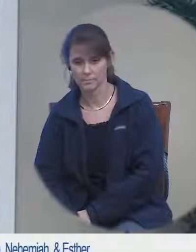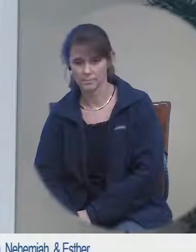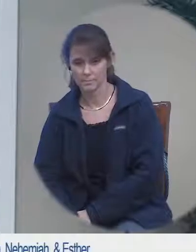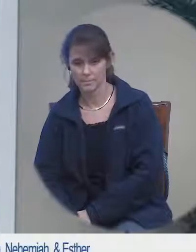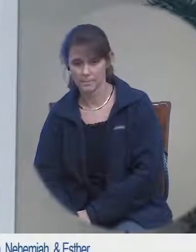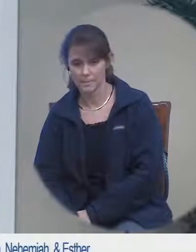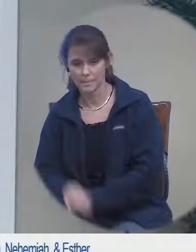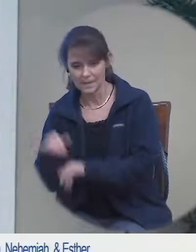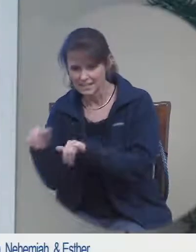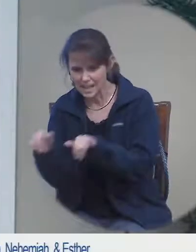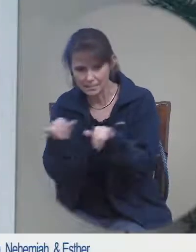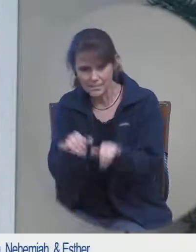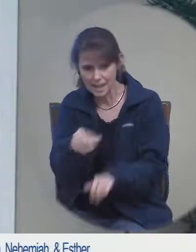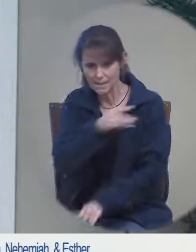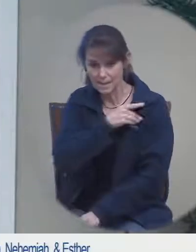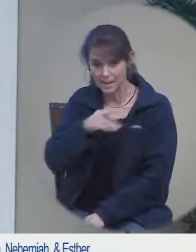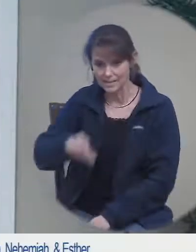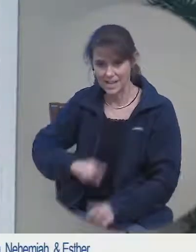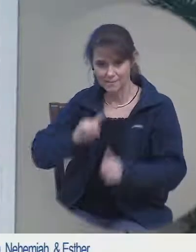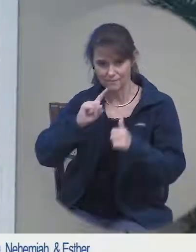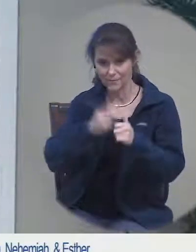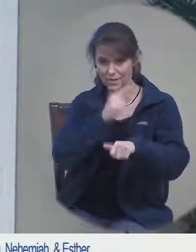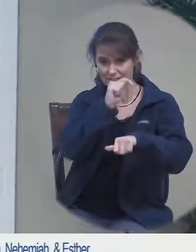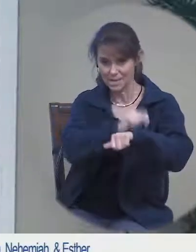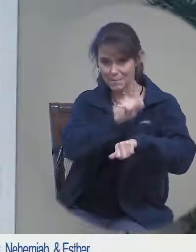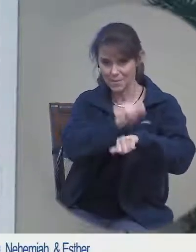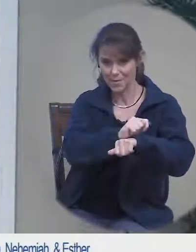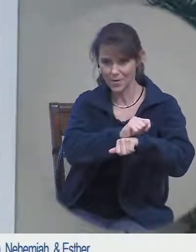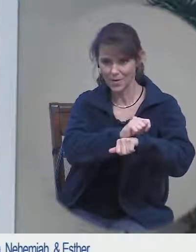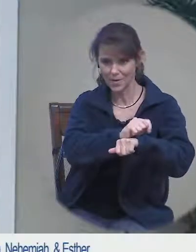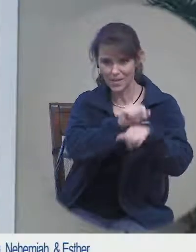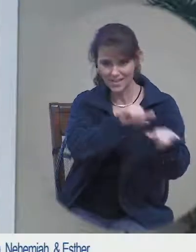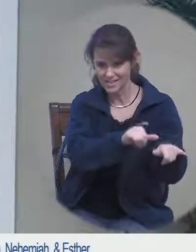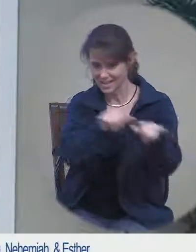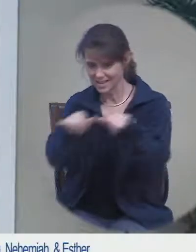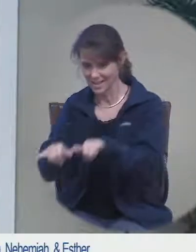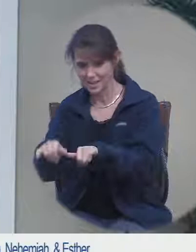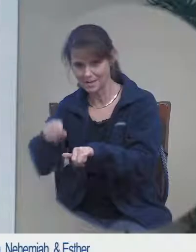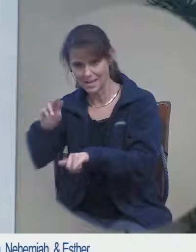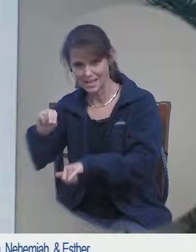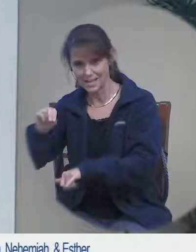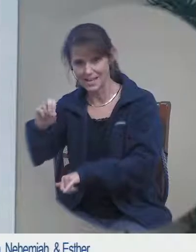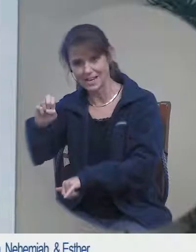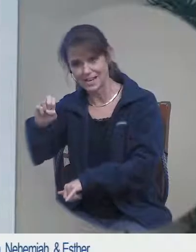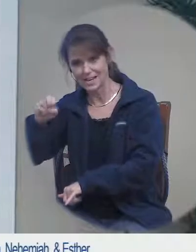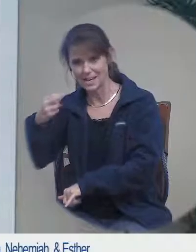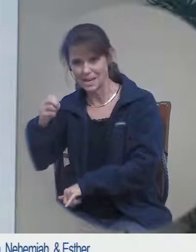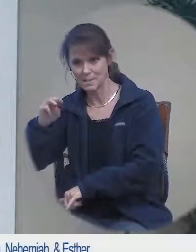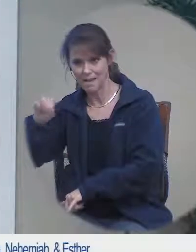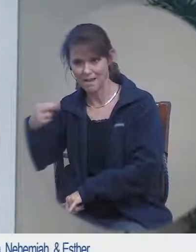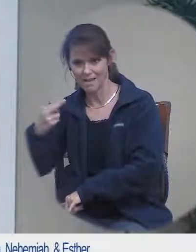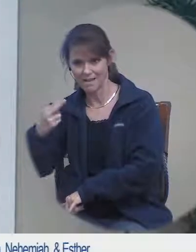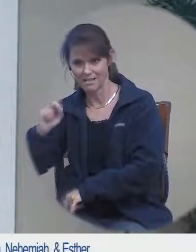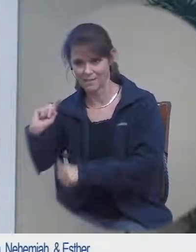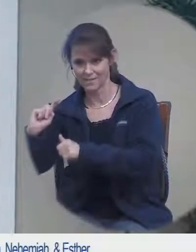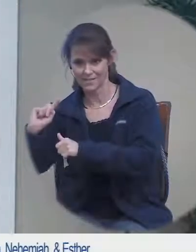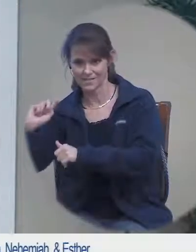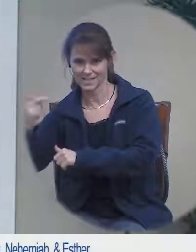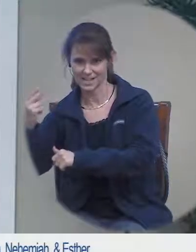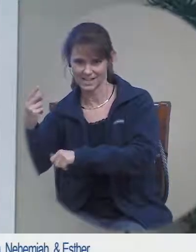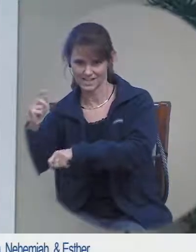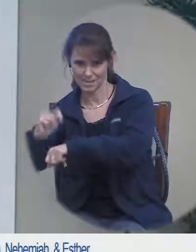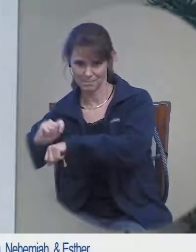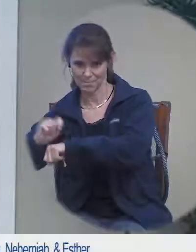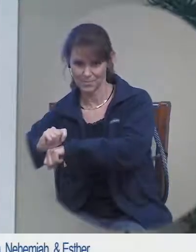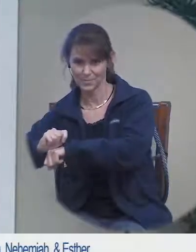first temple, Nehemiah is doing for the second. He's setting up the worship as God had prescribed. He is setting